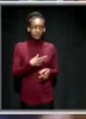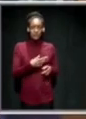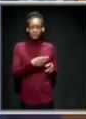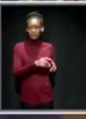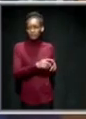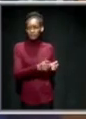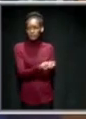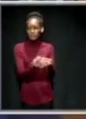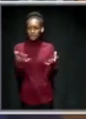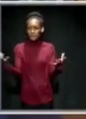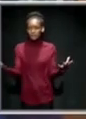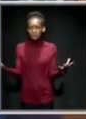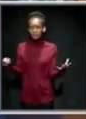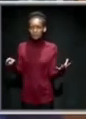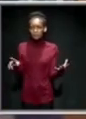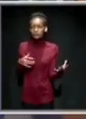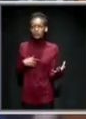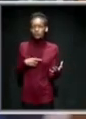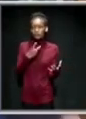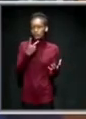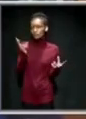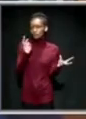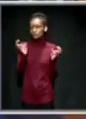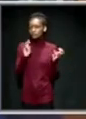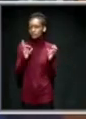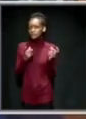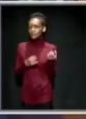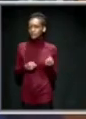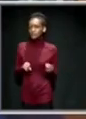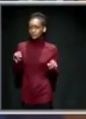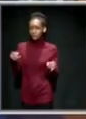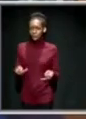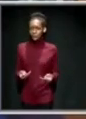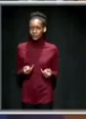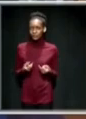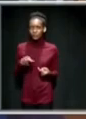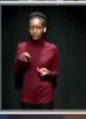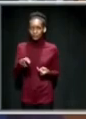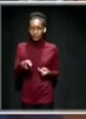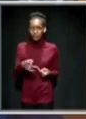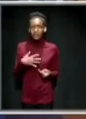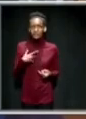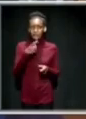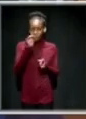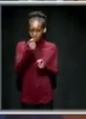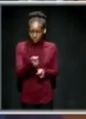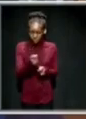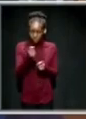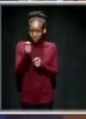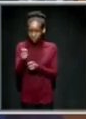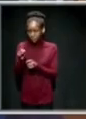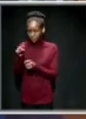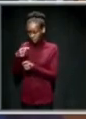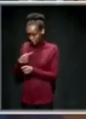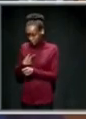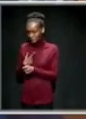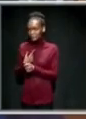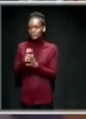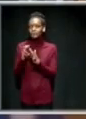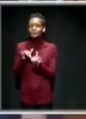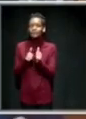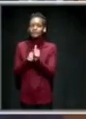from the introductions, and I would like to adopt the protocol that has already been established. We have